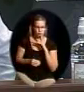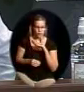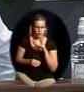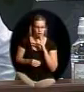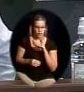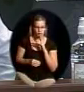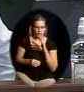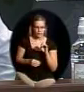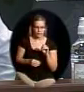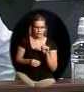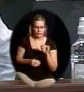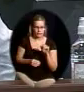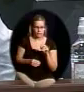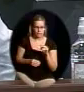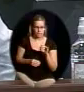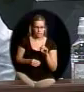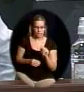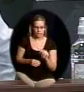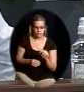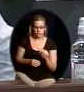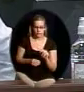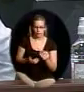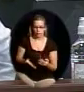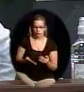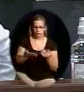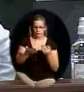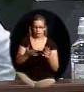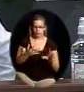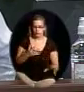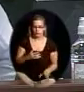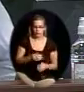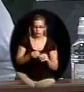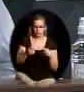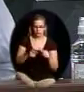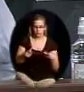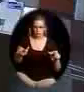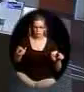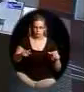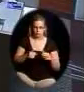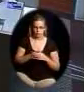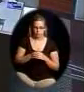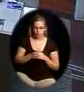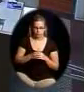signature of the easements with the recommendation additional language.